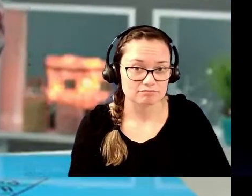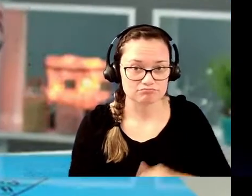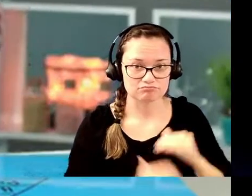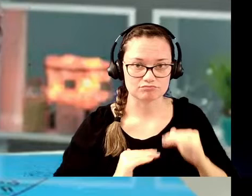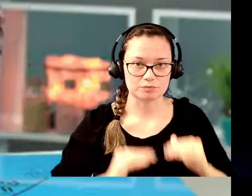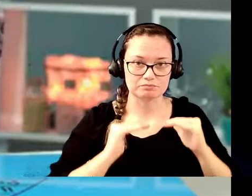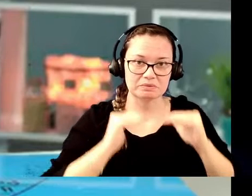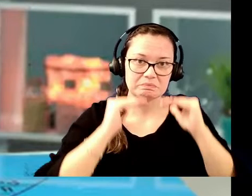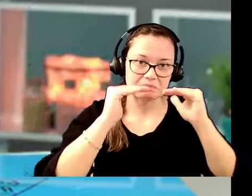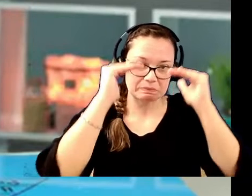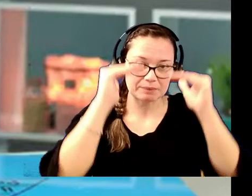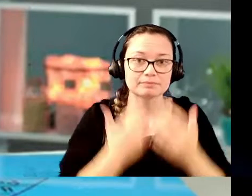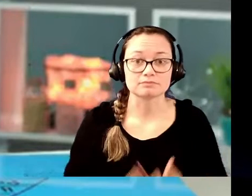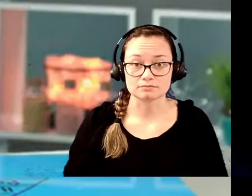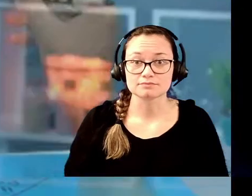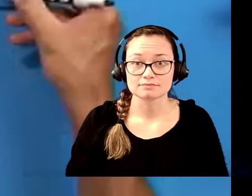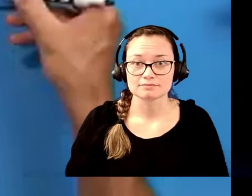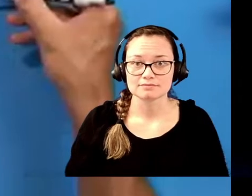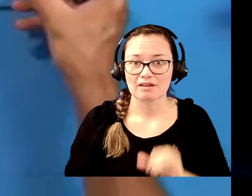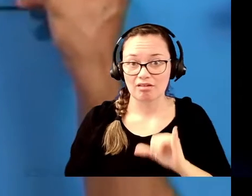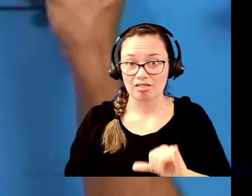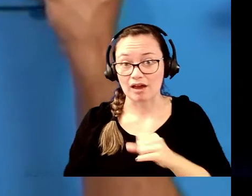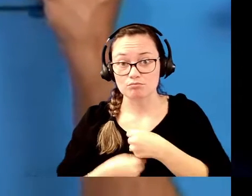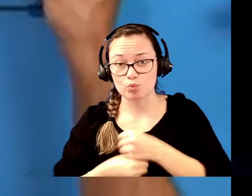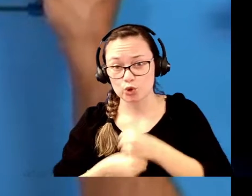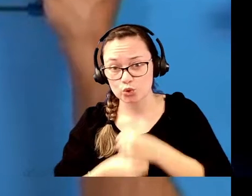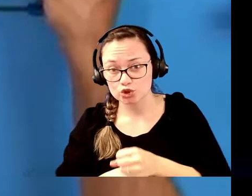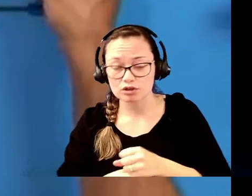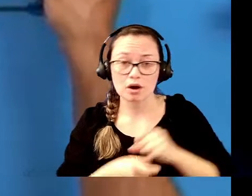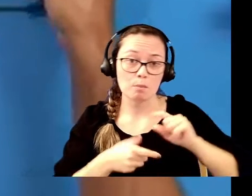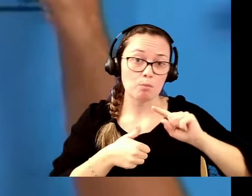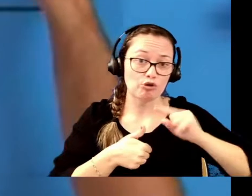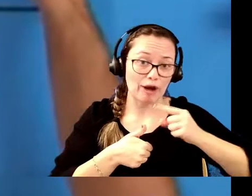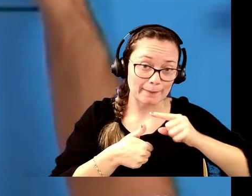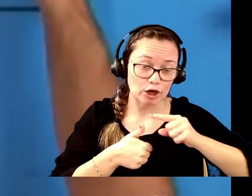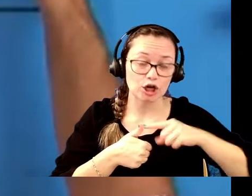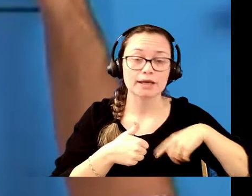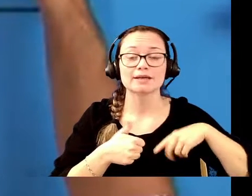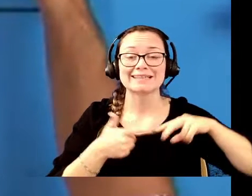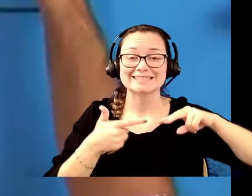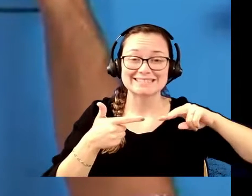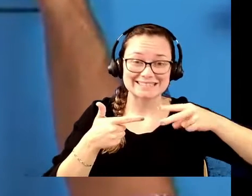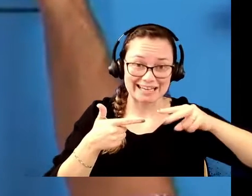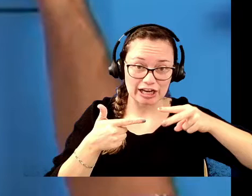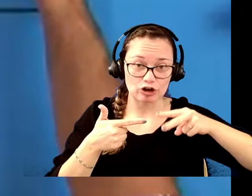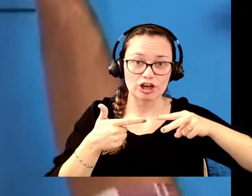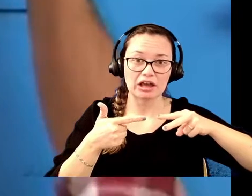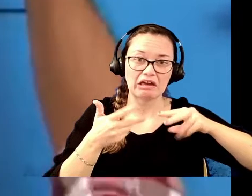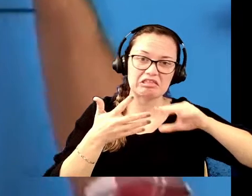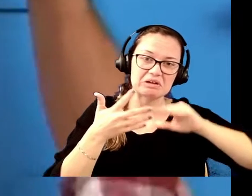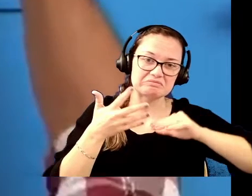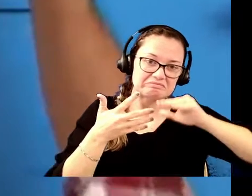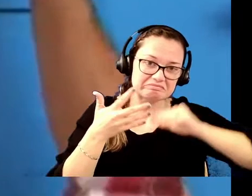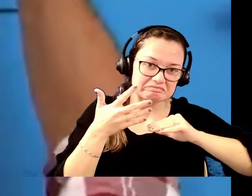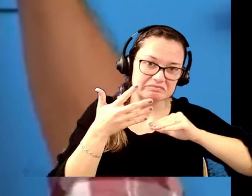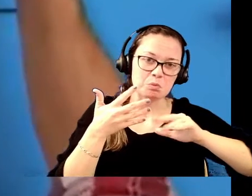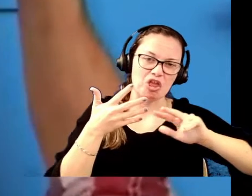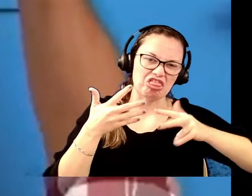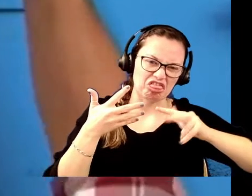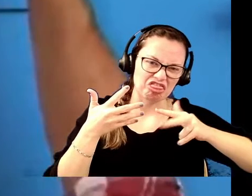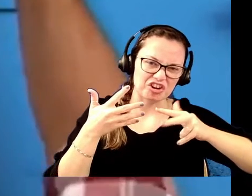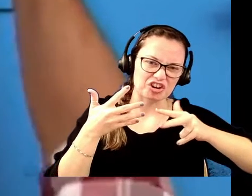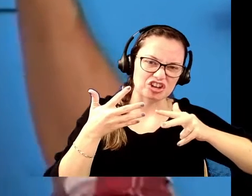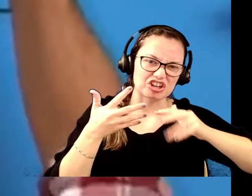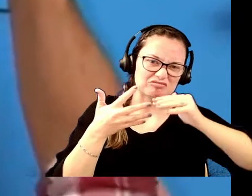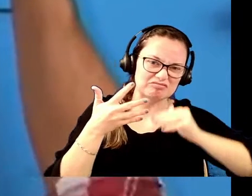nice little pyramid here showing this would be a producer, a primary consumer, a secondary consumer, and these guys up here would